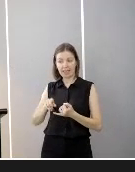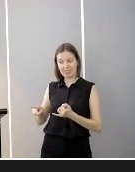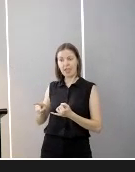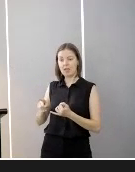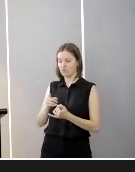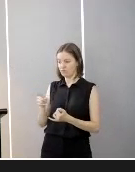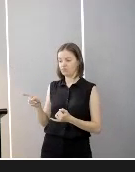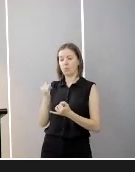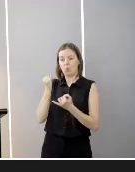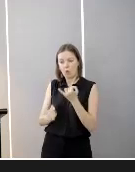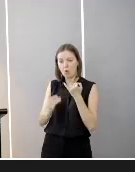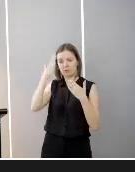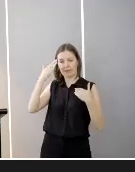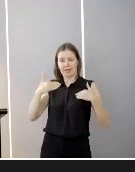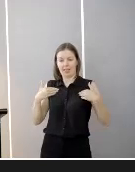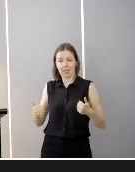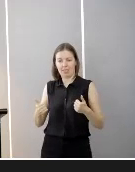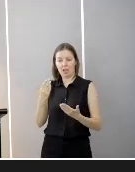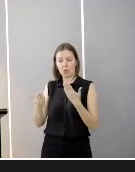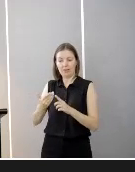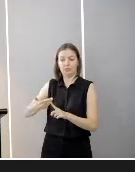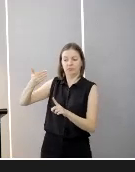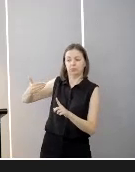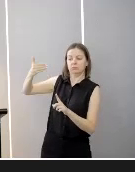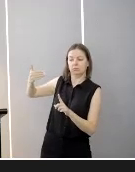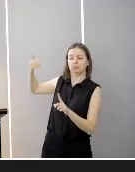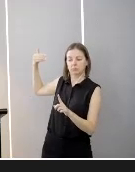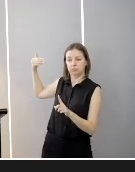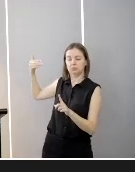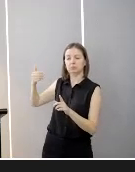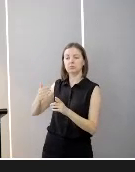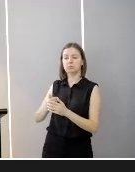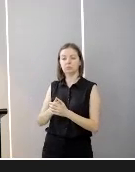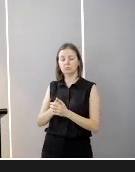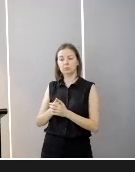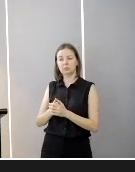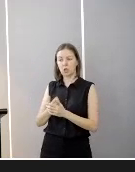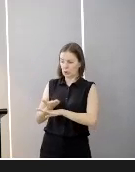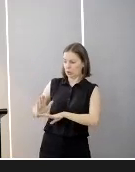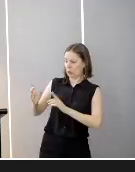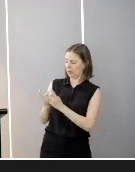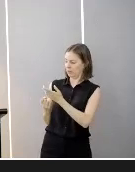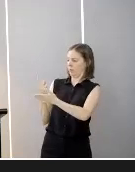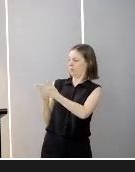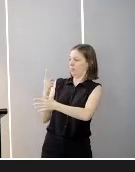worse mental health than previous generations. So there are these new factors that are at play that seem to be affecting young